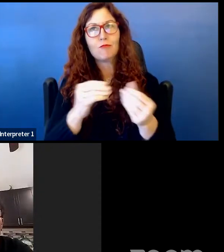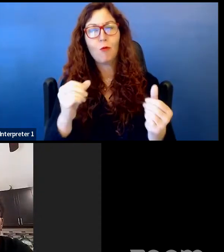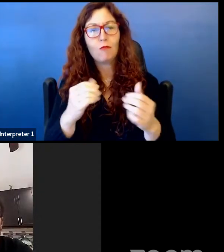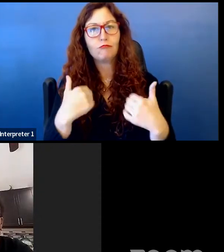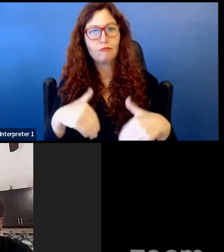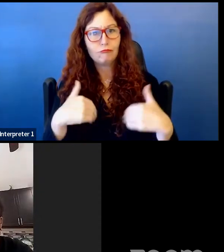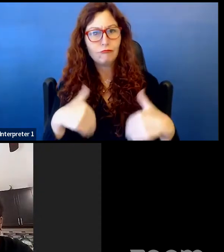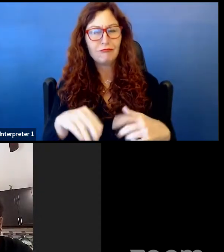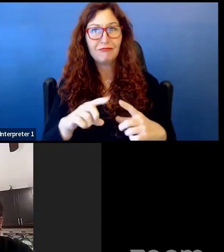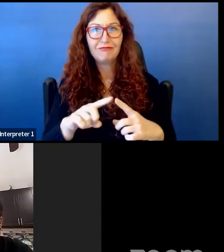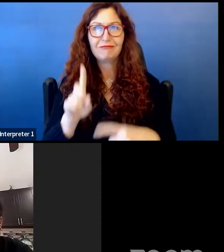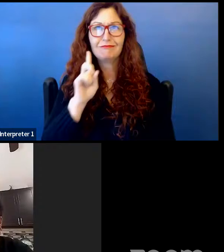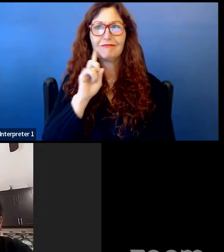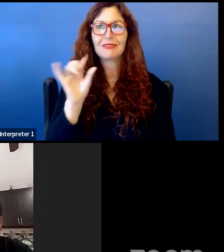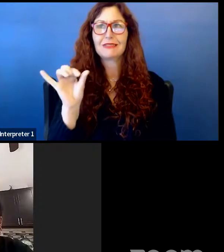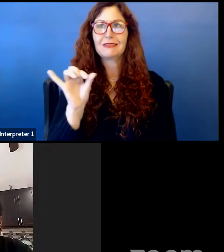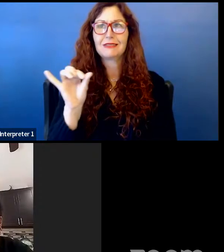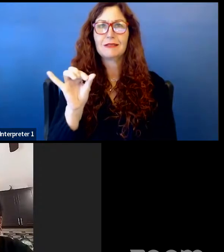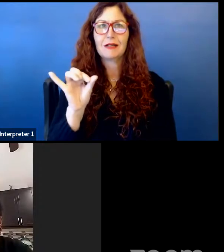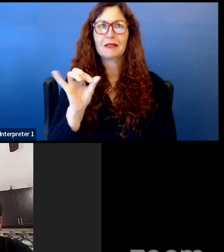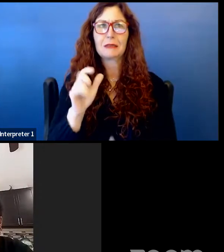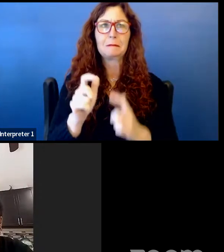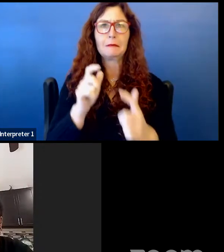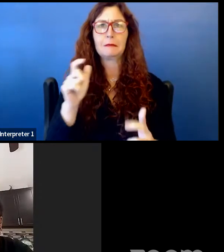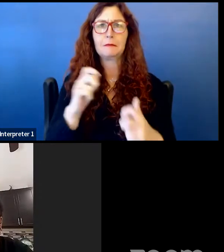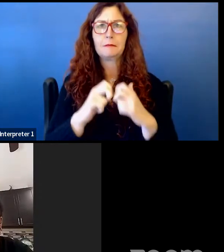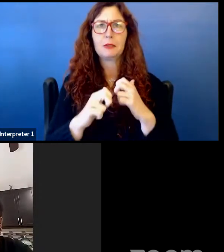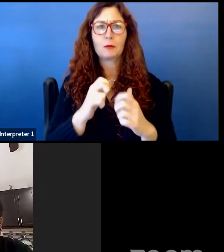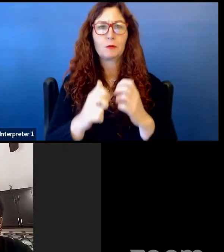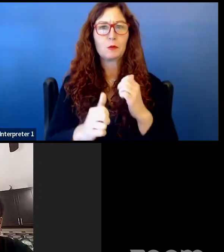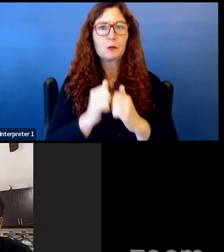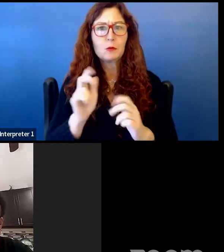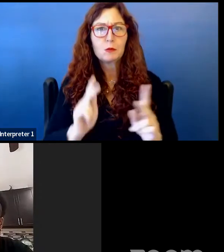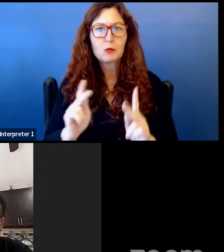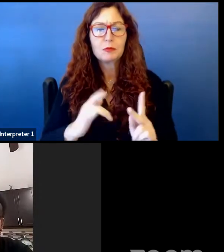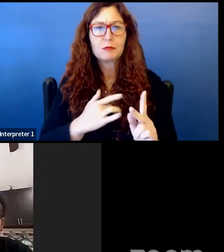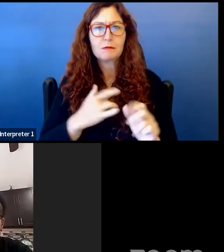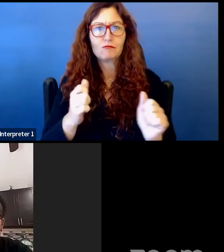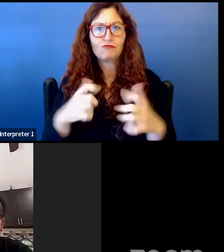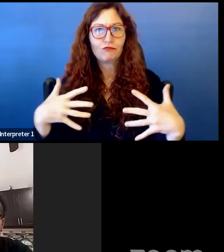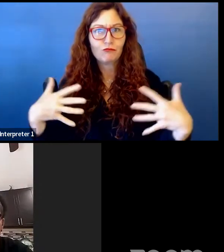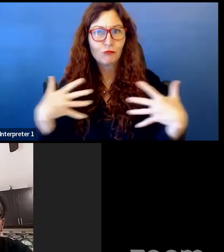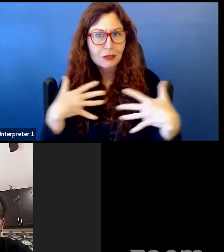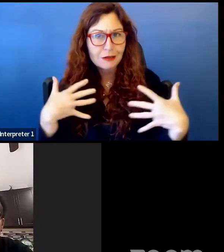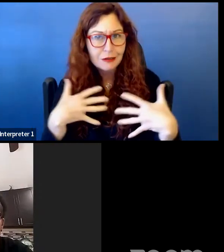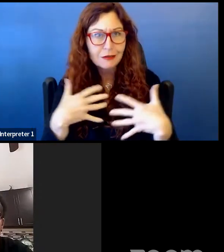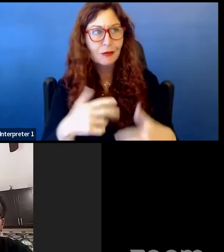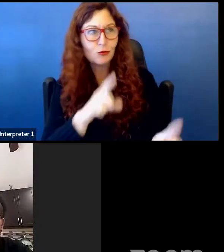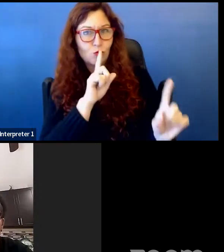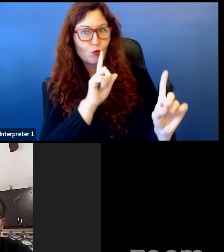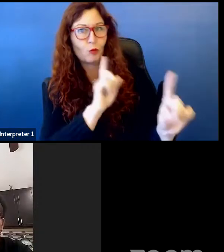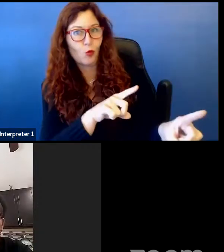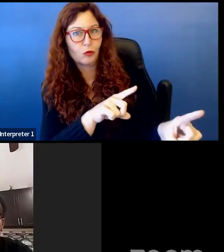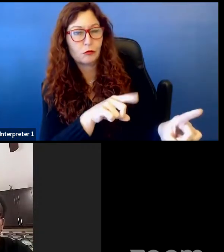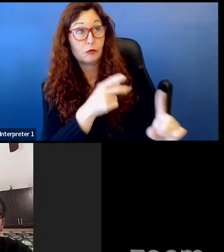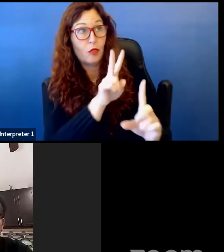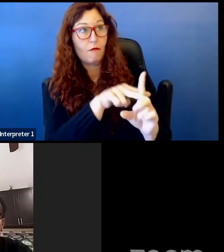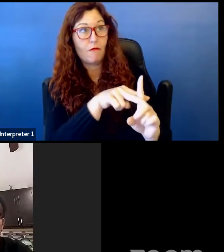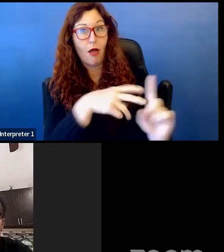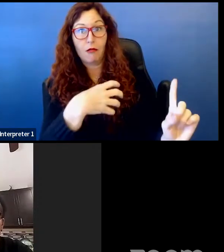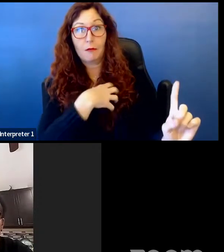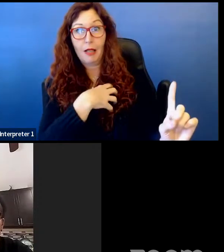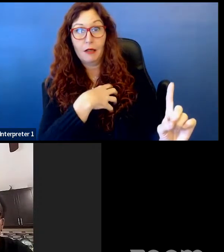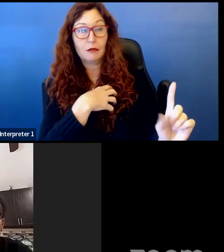major problem as fear of retaliation in terms of feeling comfortable using the grievance process